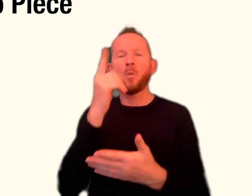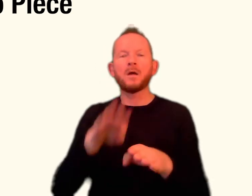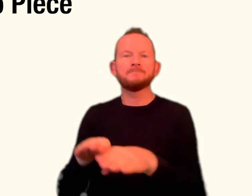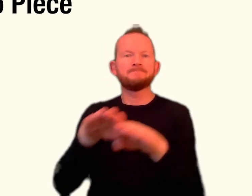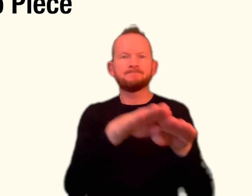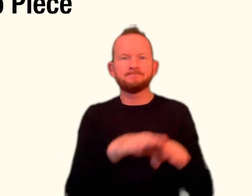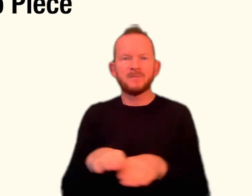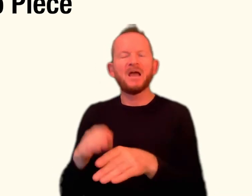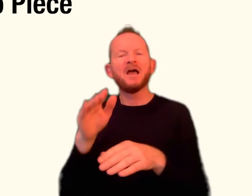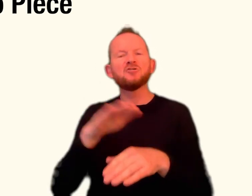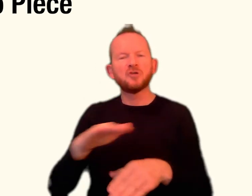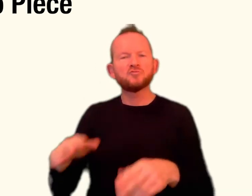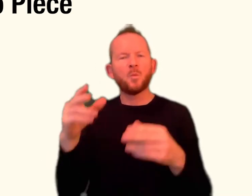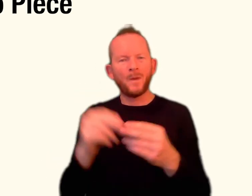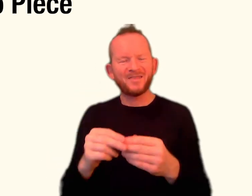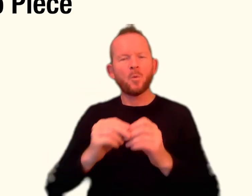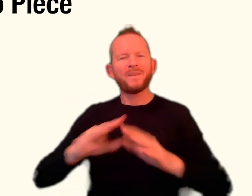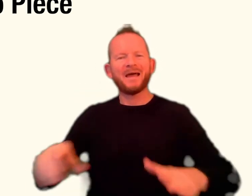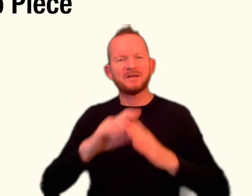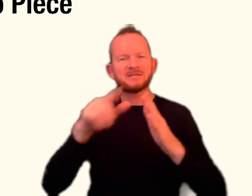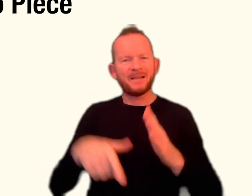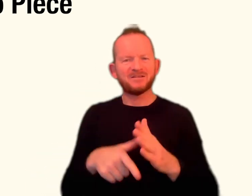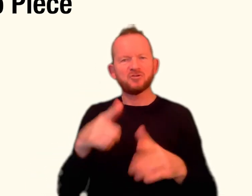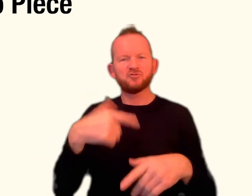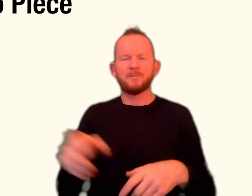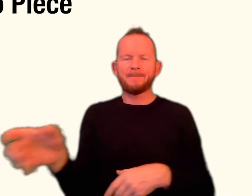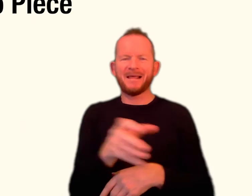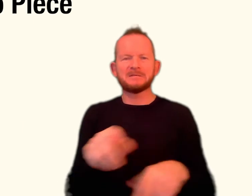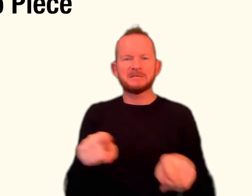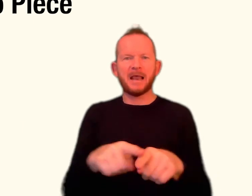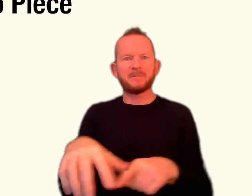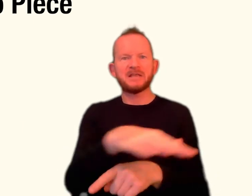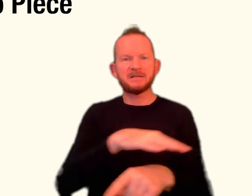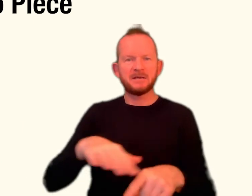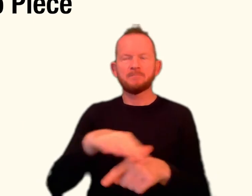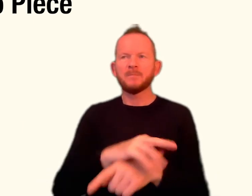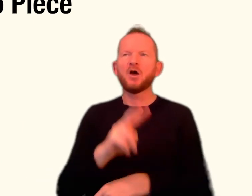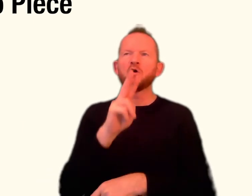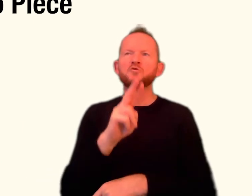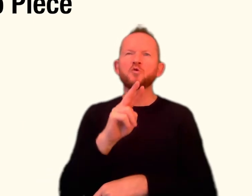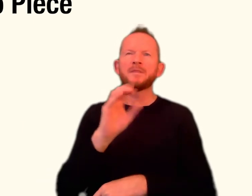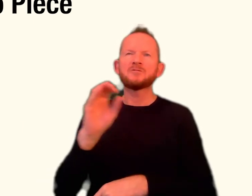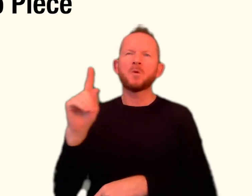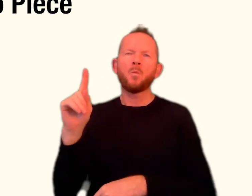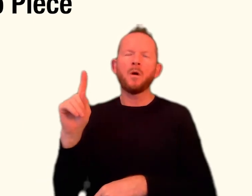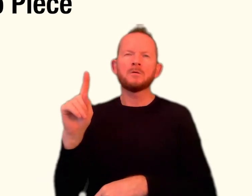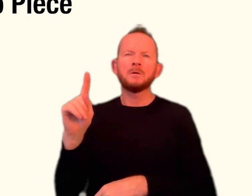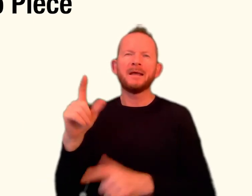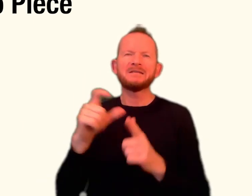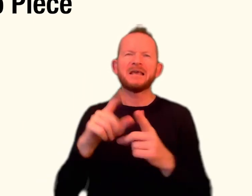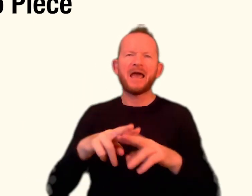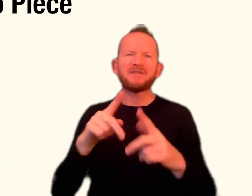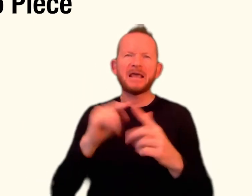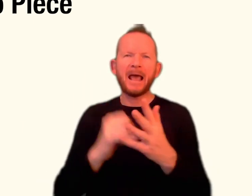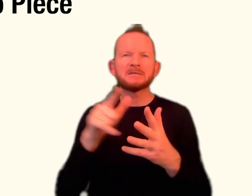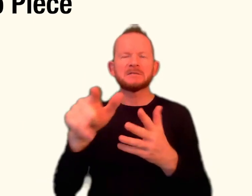that children with and without disabilities be placed in the same setting. In 2001, the DFES offered a definition which responded